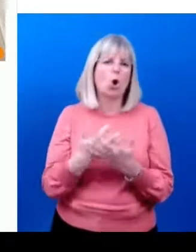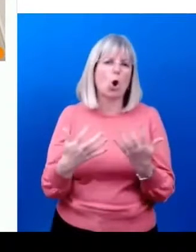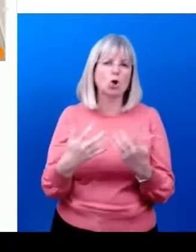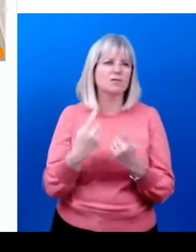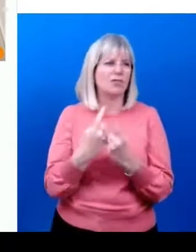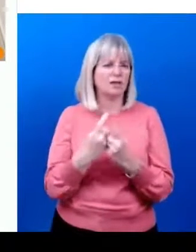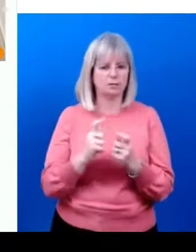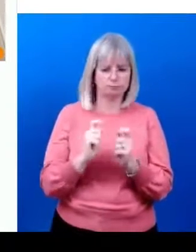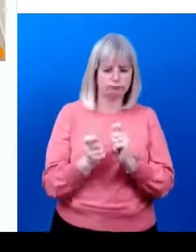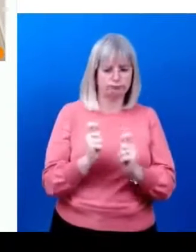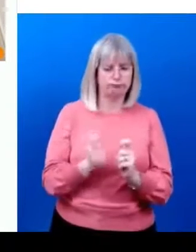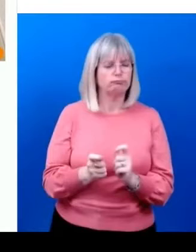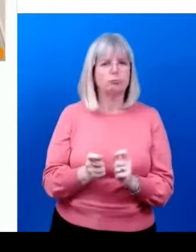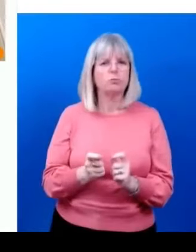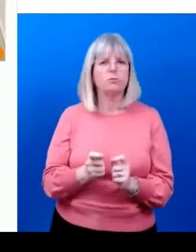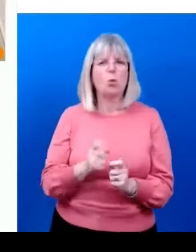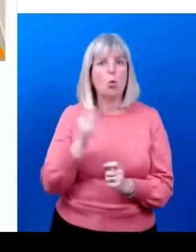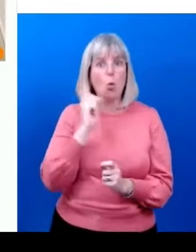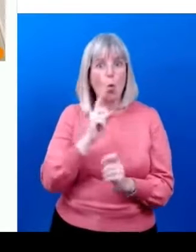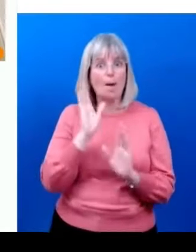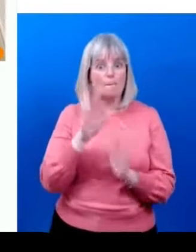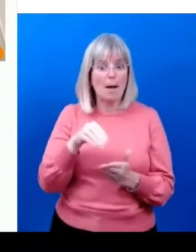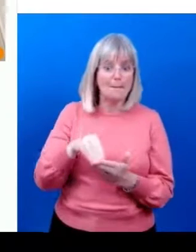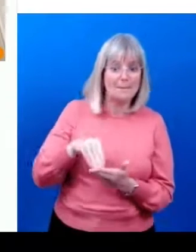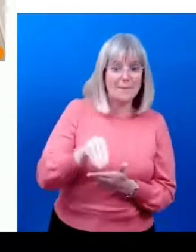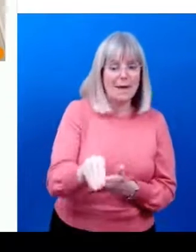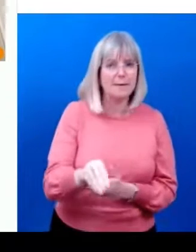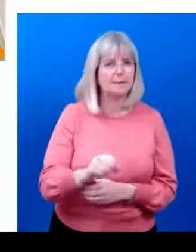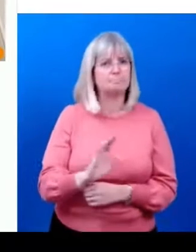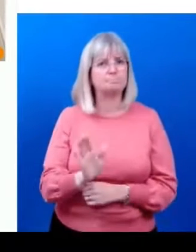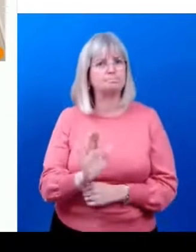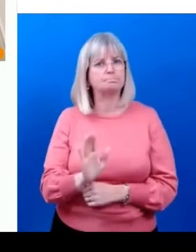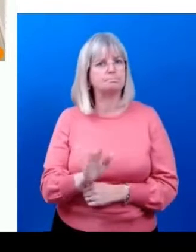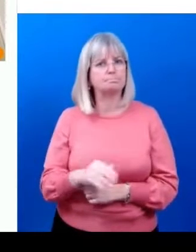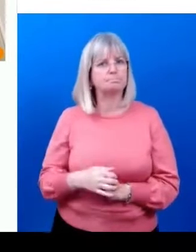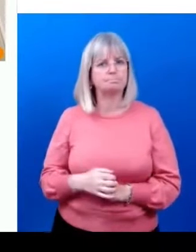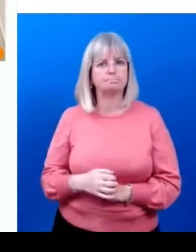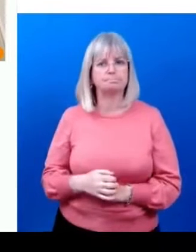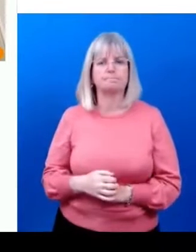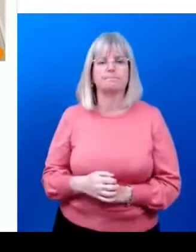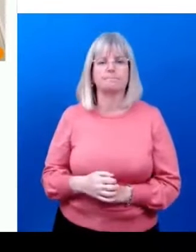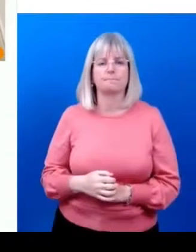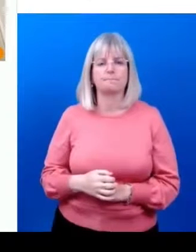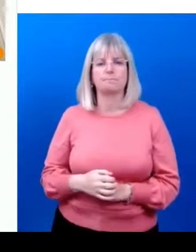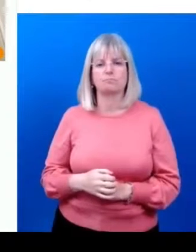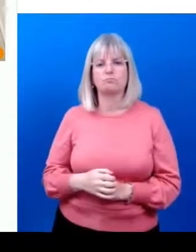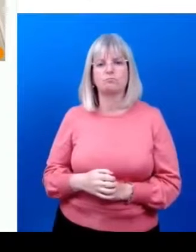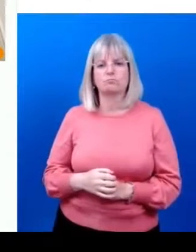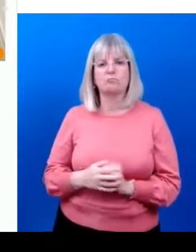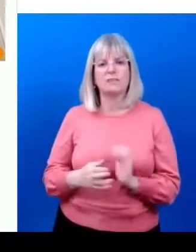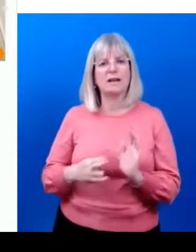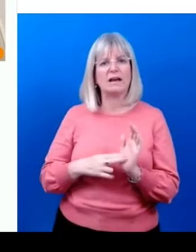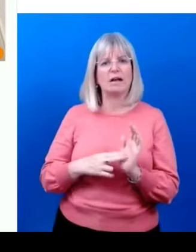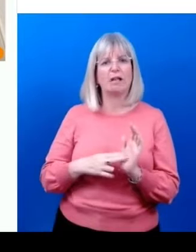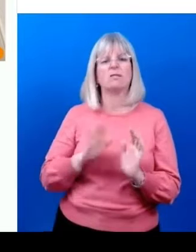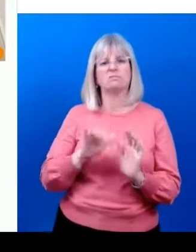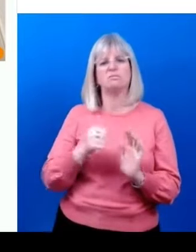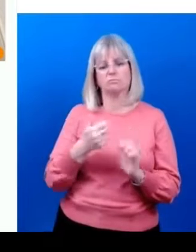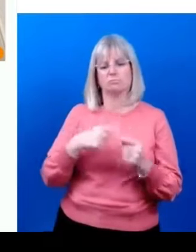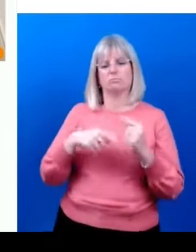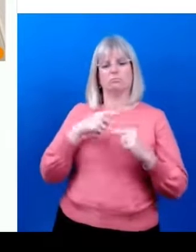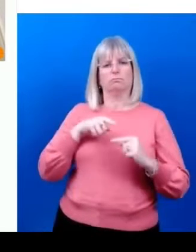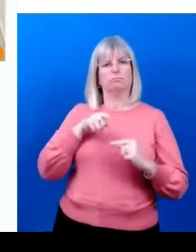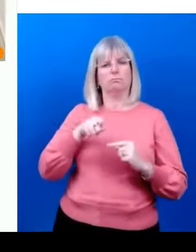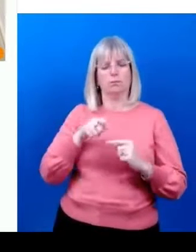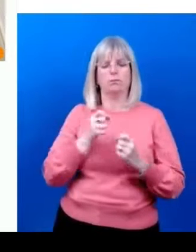for it. Yeah, and I think just going back to that point, so much of online video is consumed with